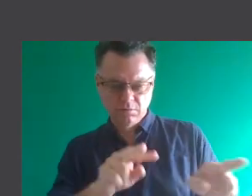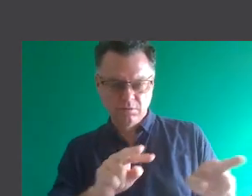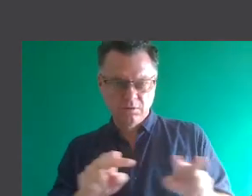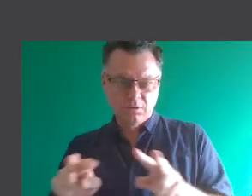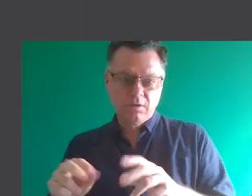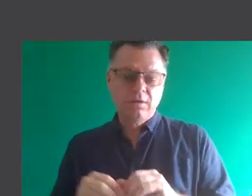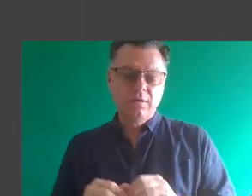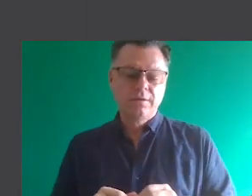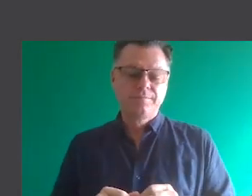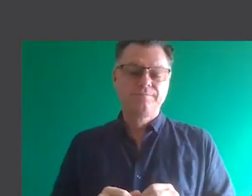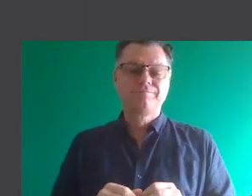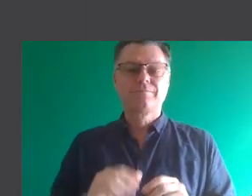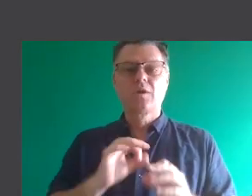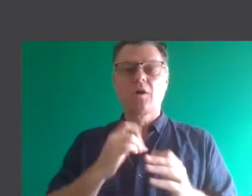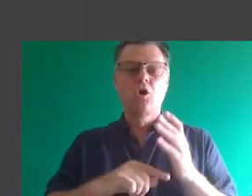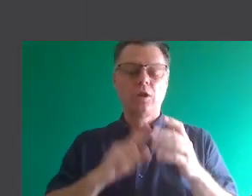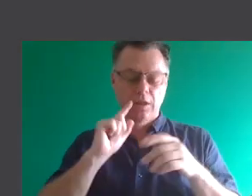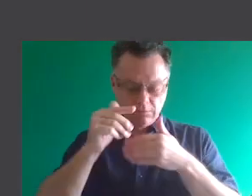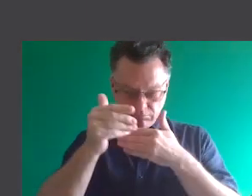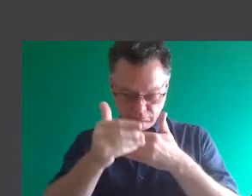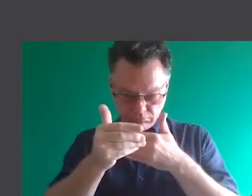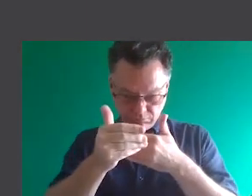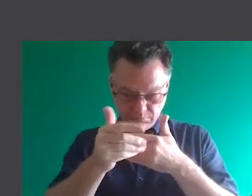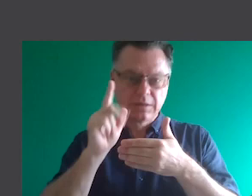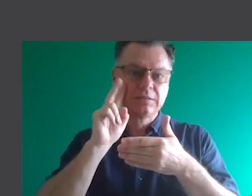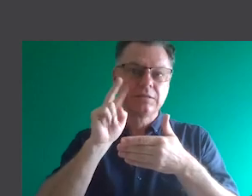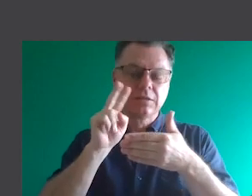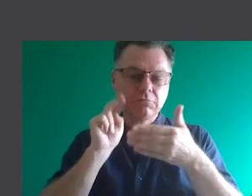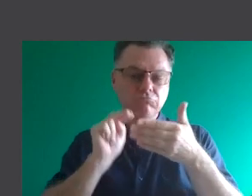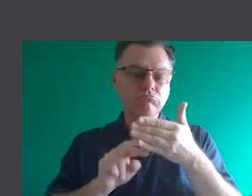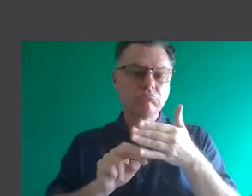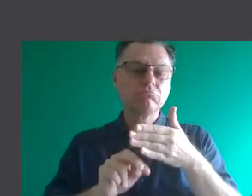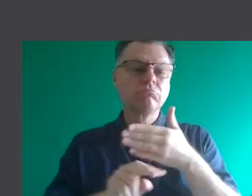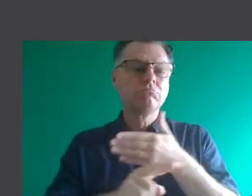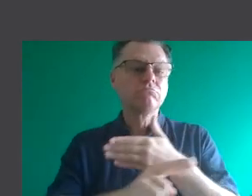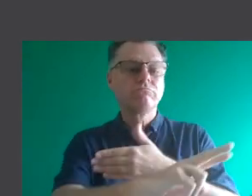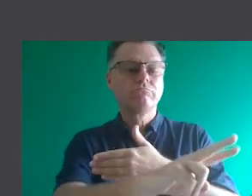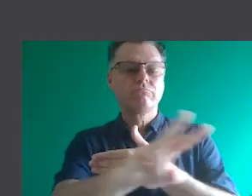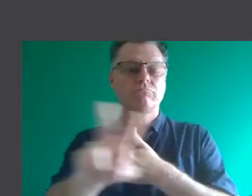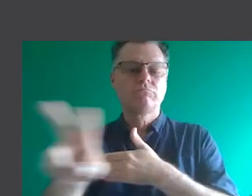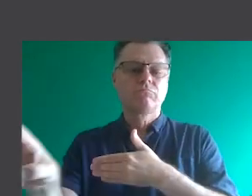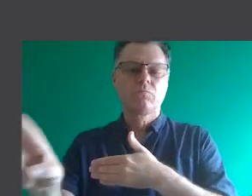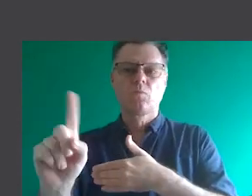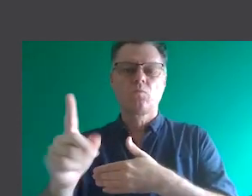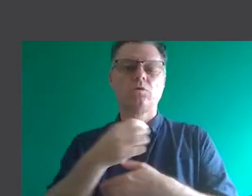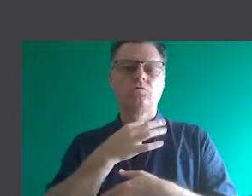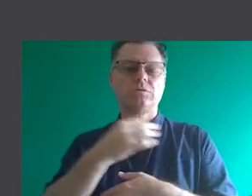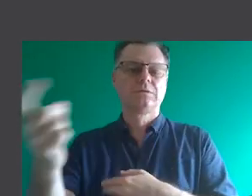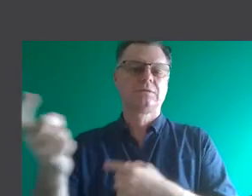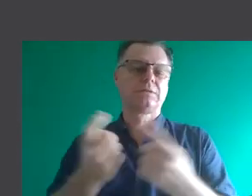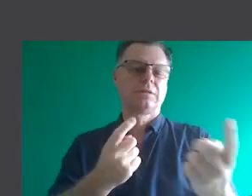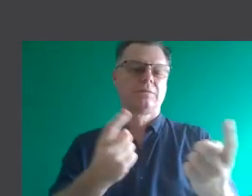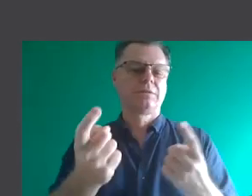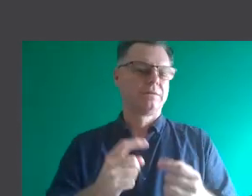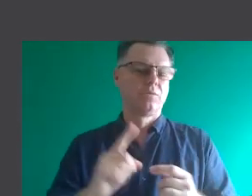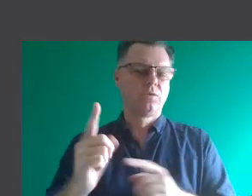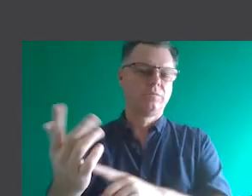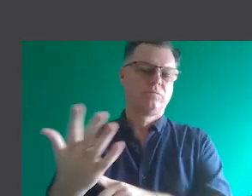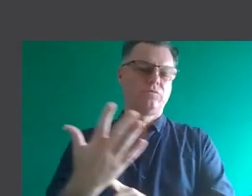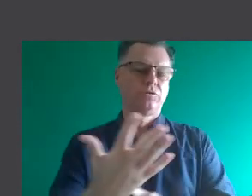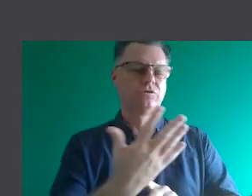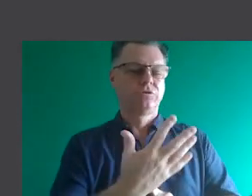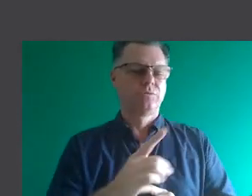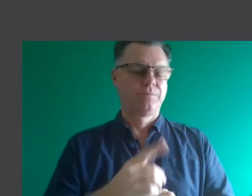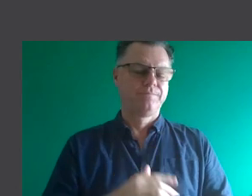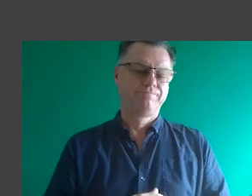to try and look as far as we can beyond the horizon in terms of what might be the risks and drivers to